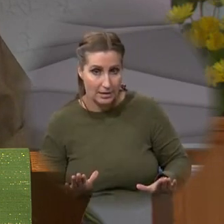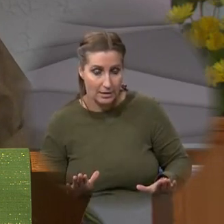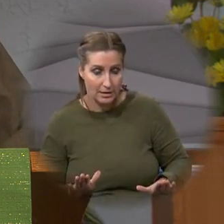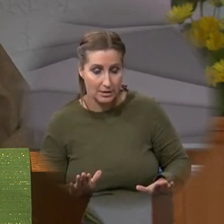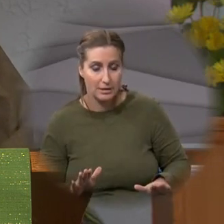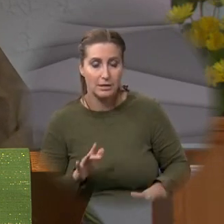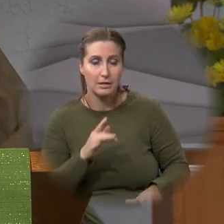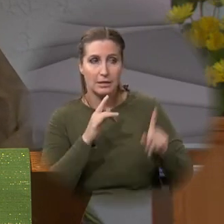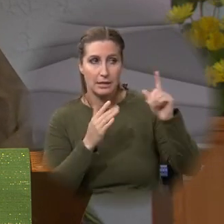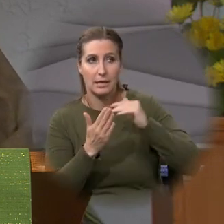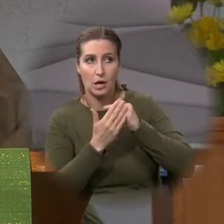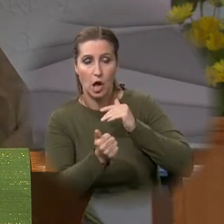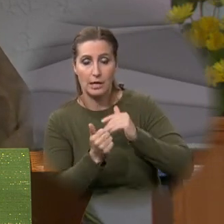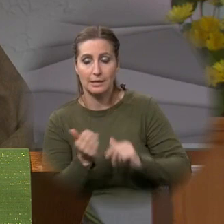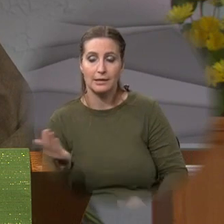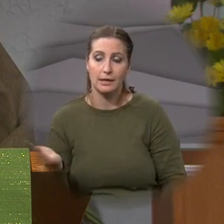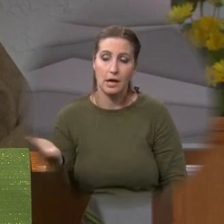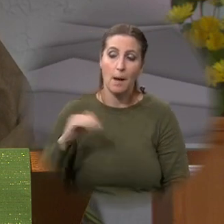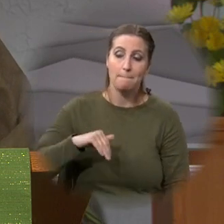come,